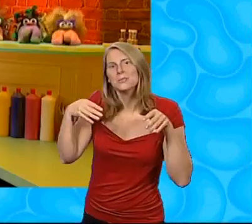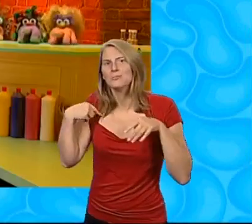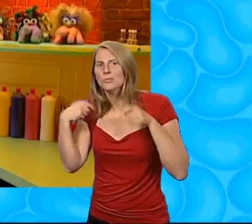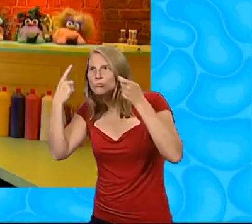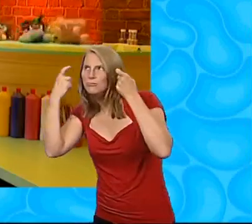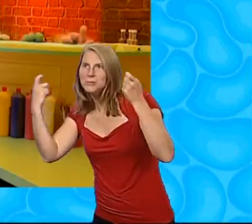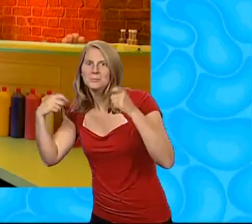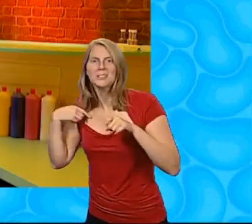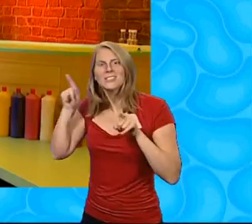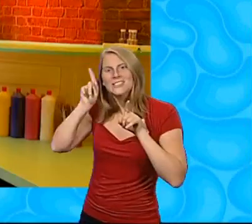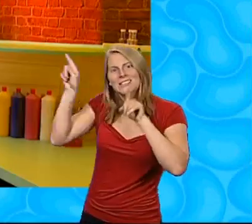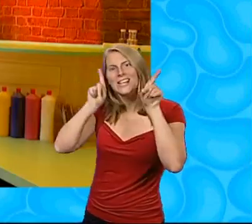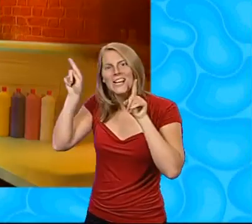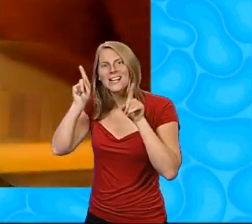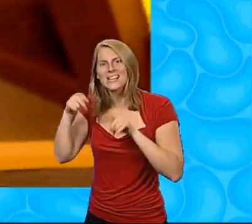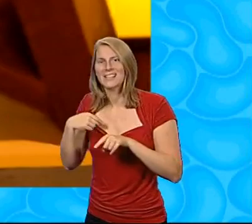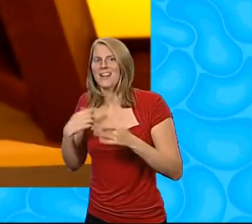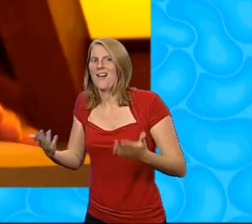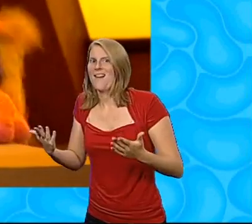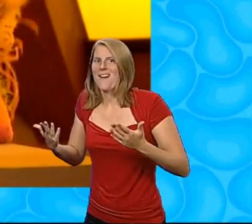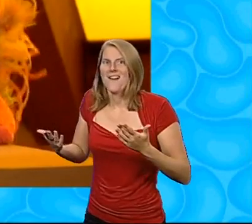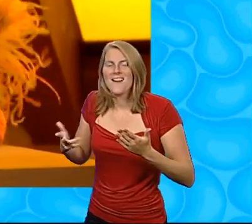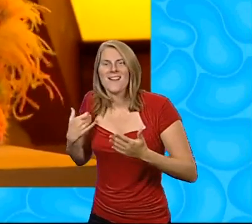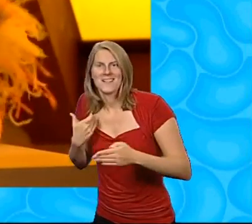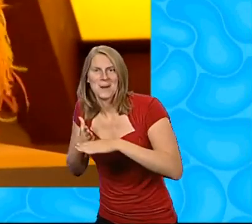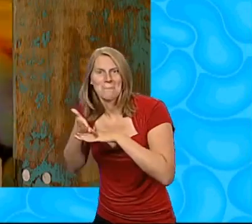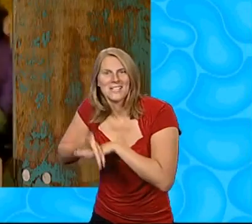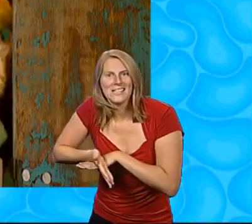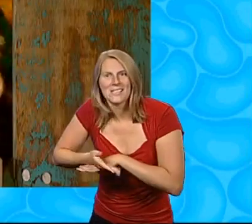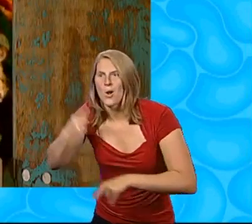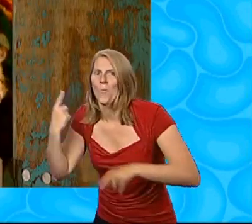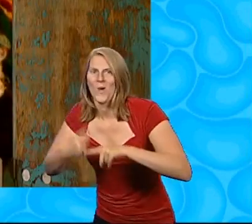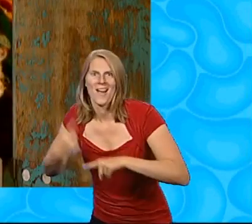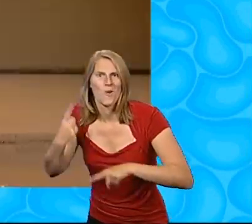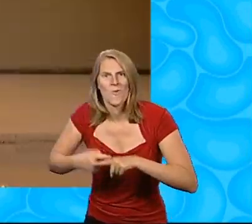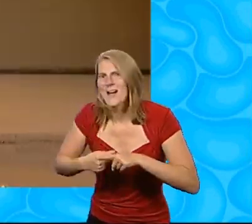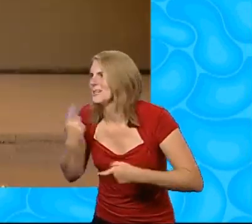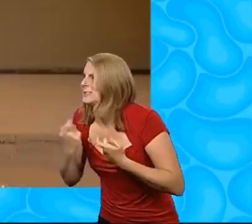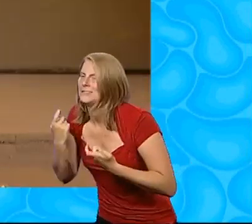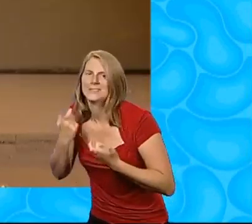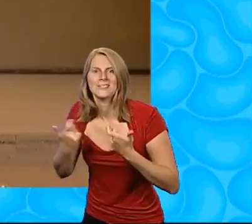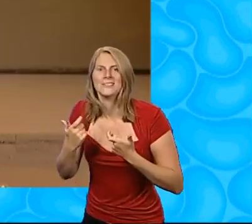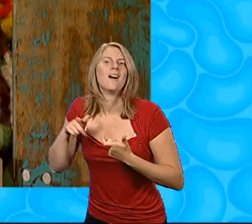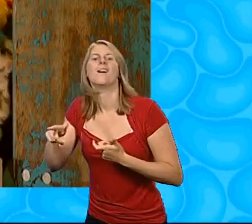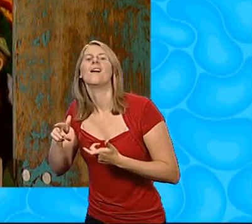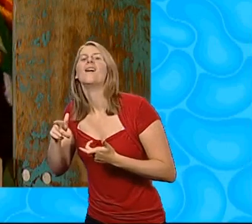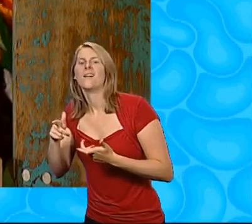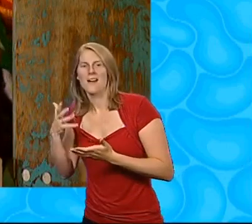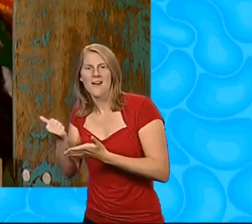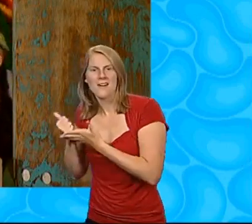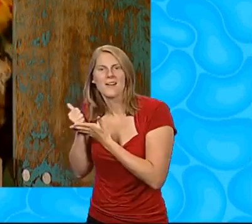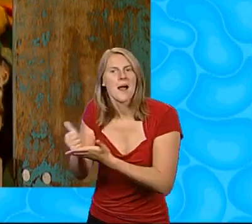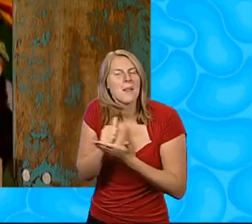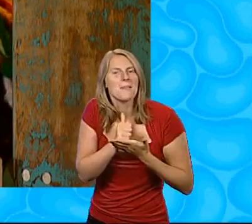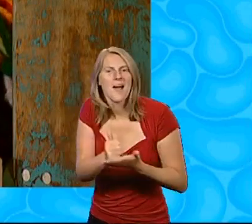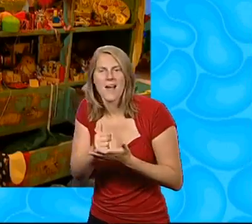Let's get going. Toodaloo. We're Dib-Dab, Scribble. And I'm Stick. Let's